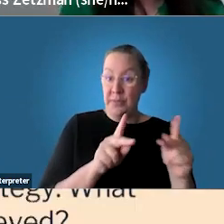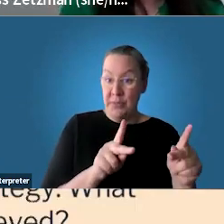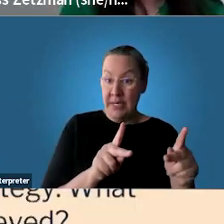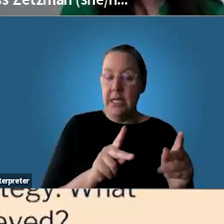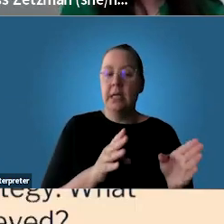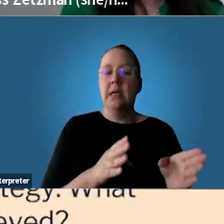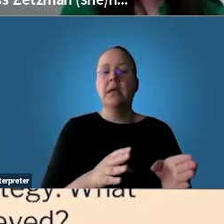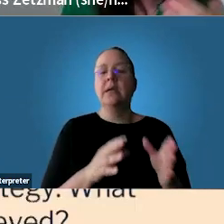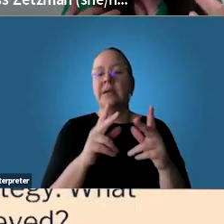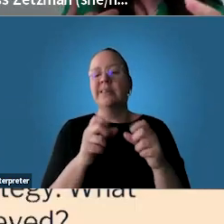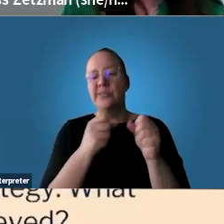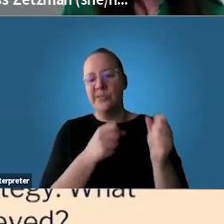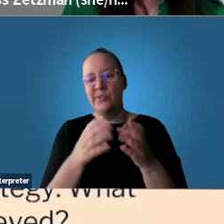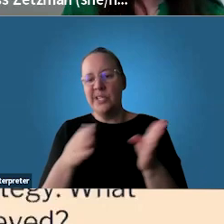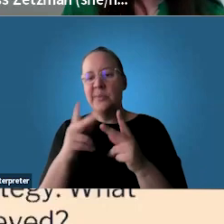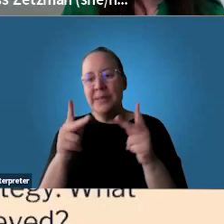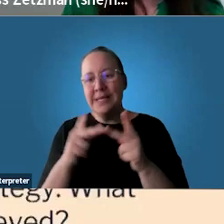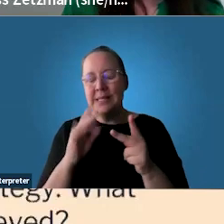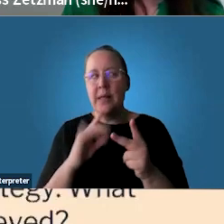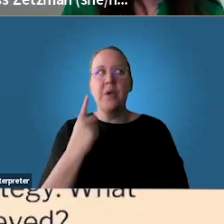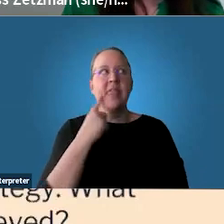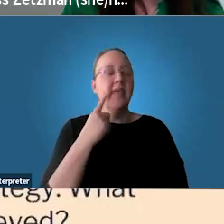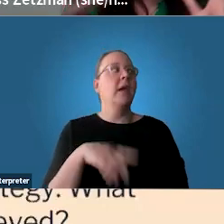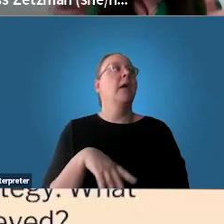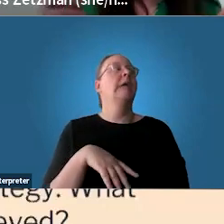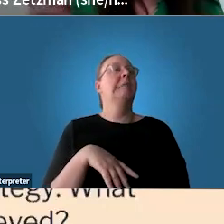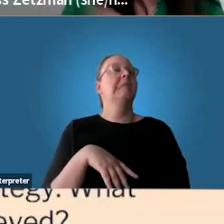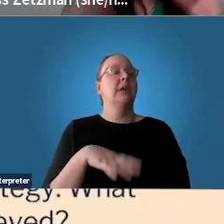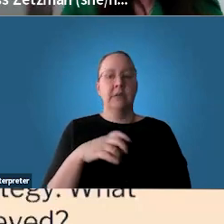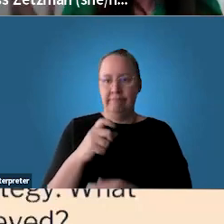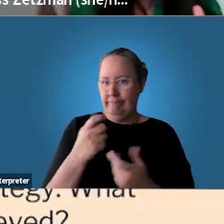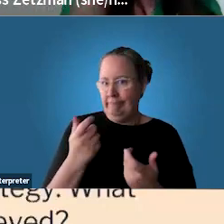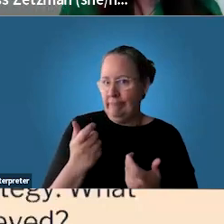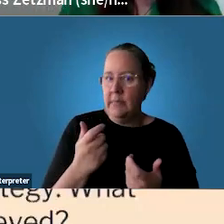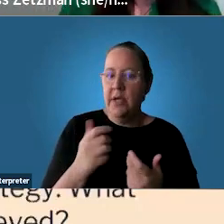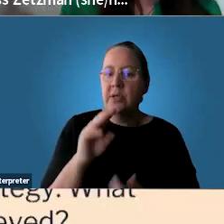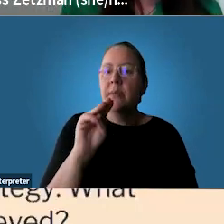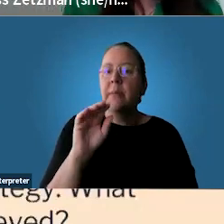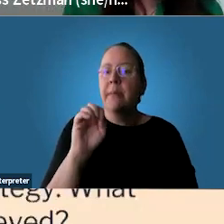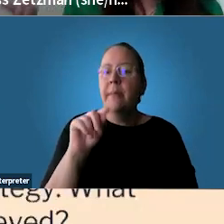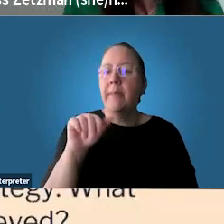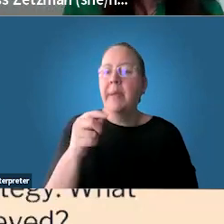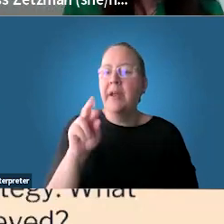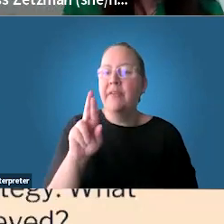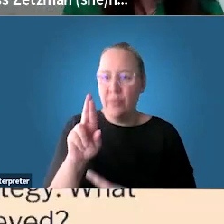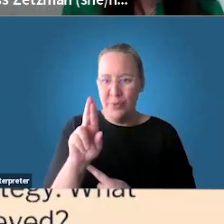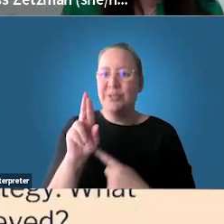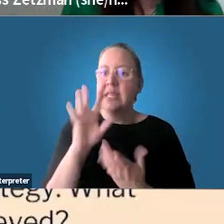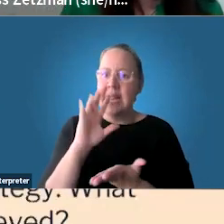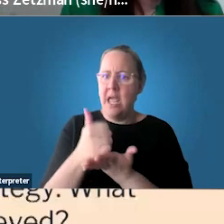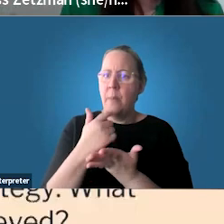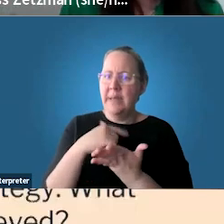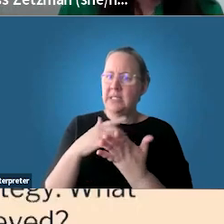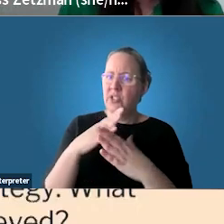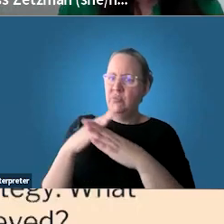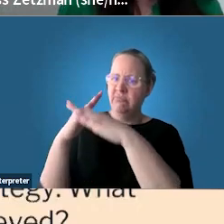strategic places where we think that there's ripe narrative metaphors that can help us break through some of these